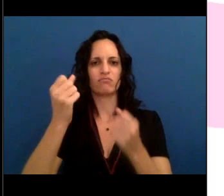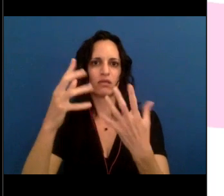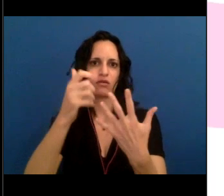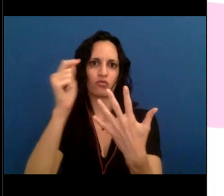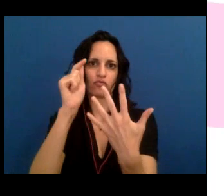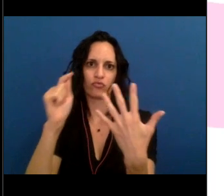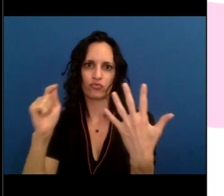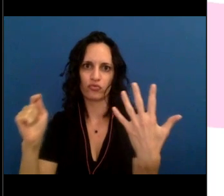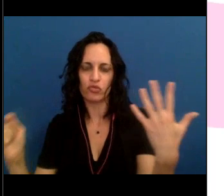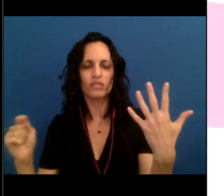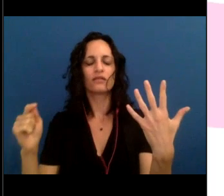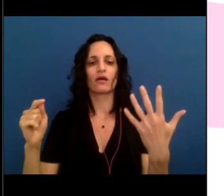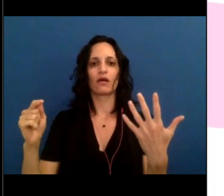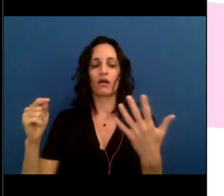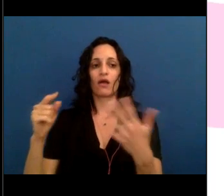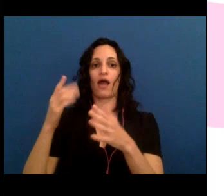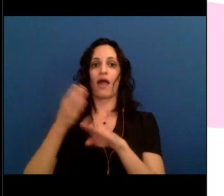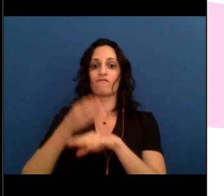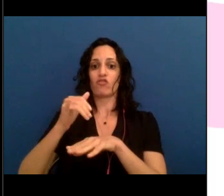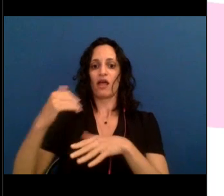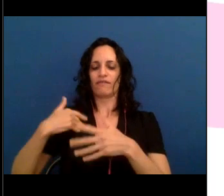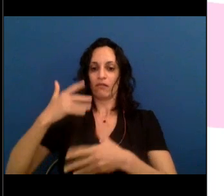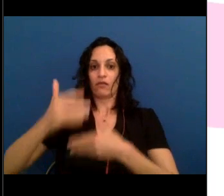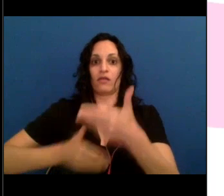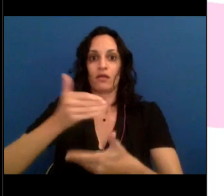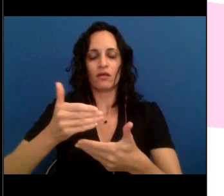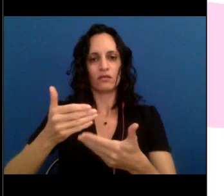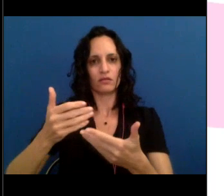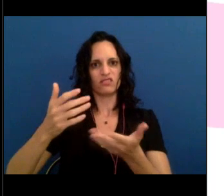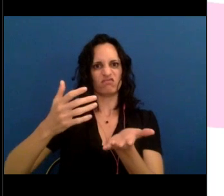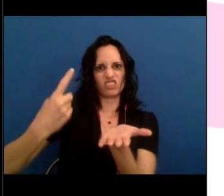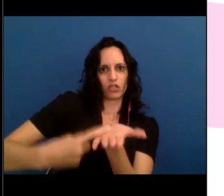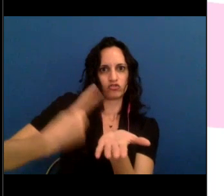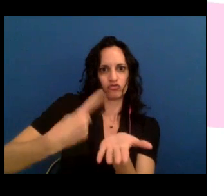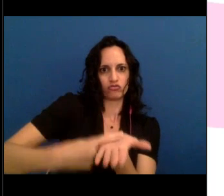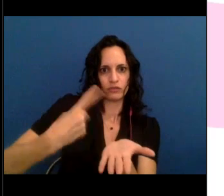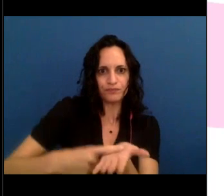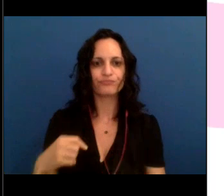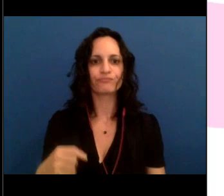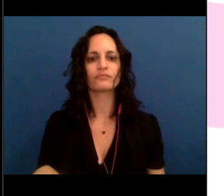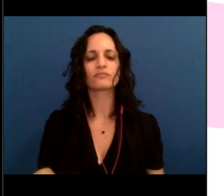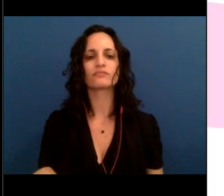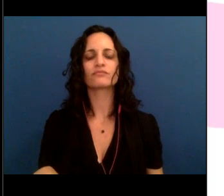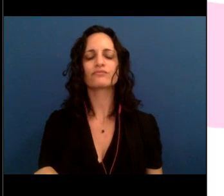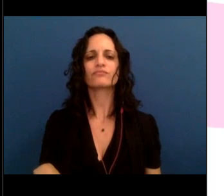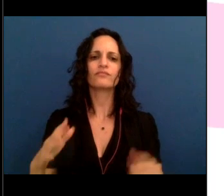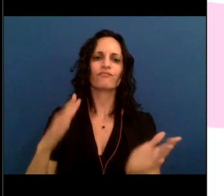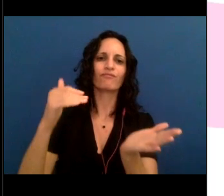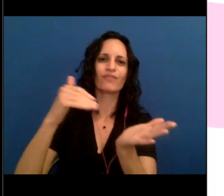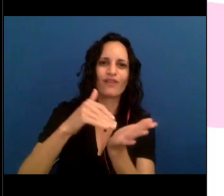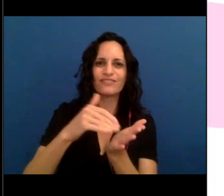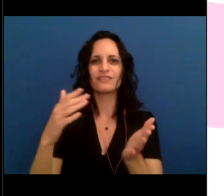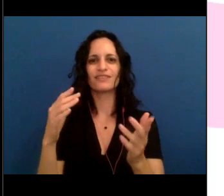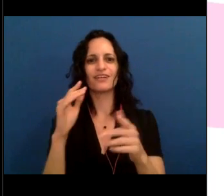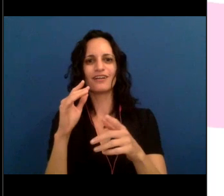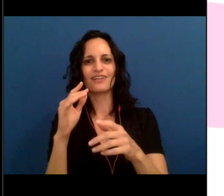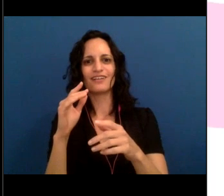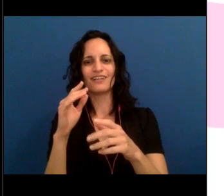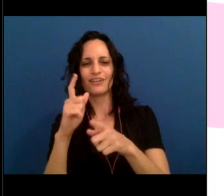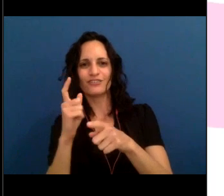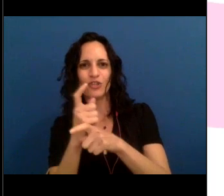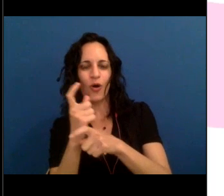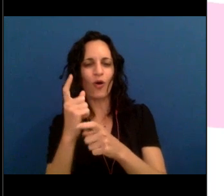And I also seek to ask you the question, Professor Ann Charity Hudley often jokes that when I'm asking about what